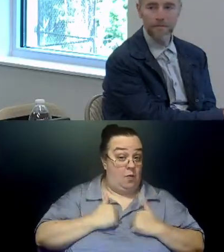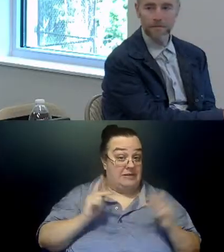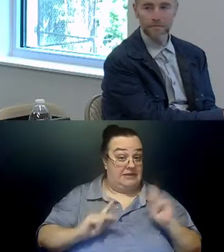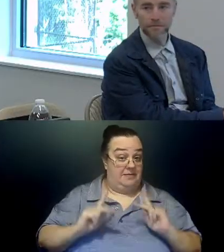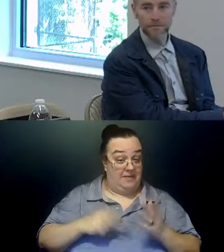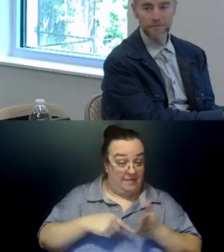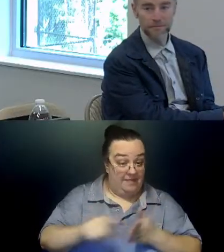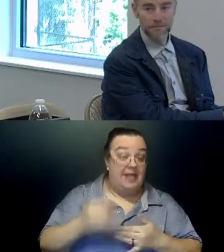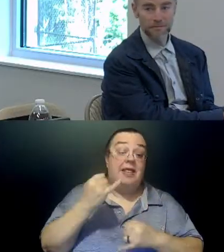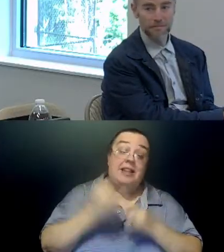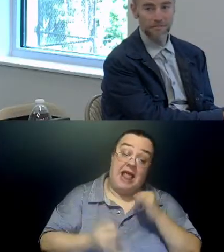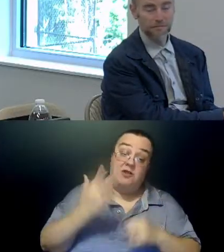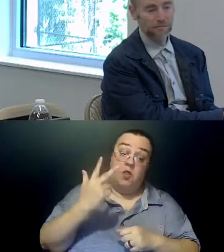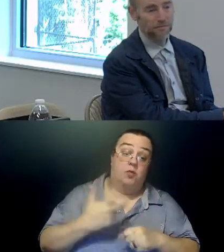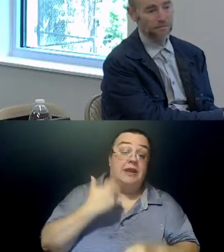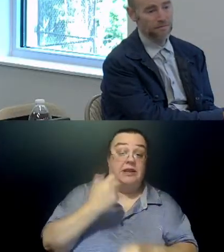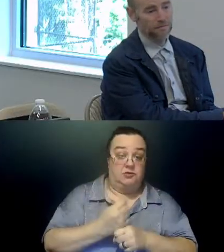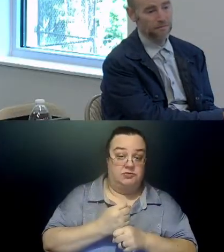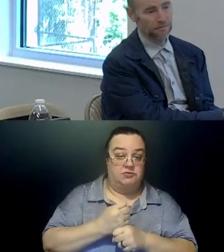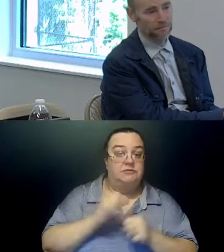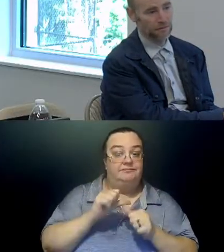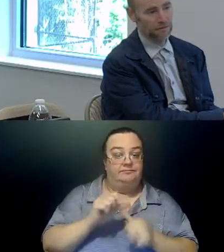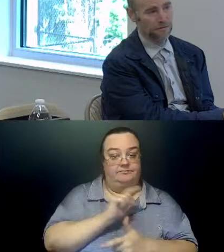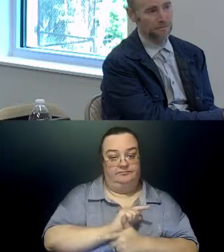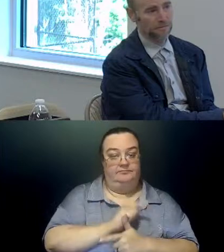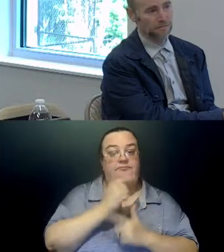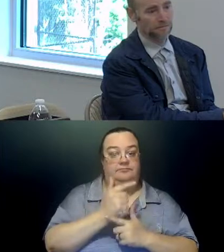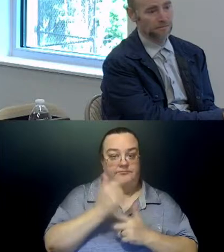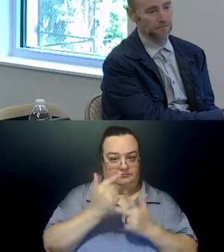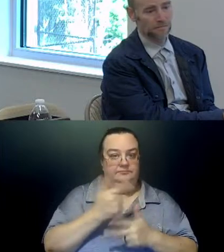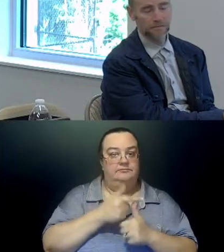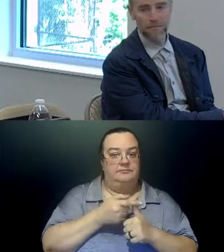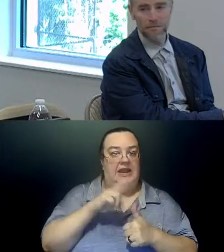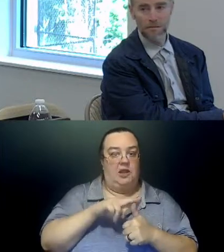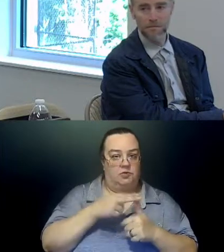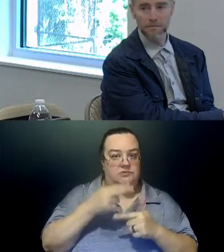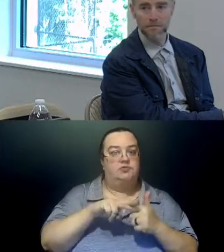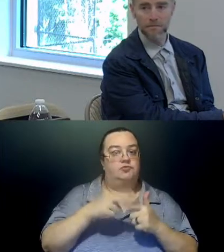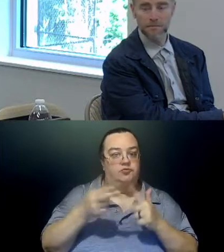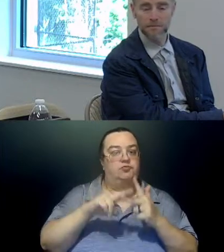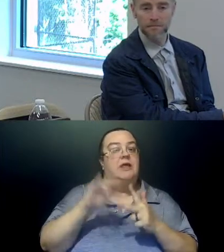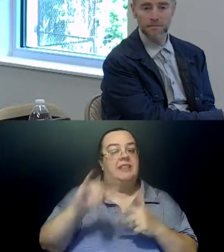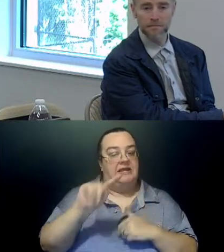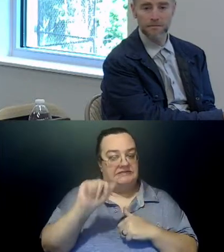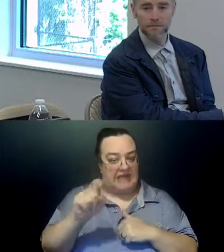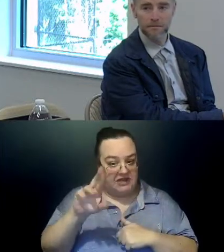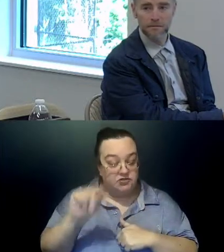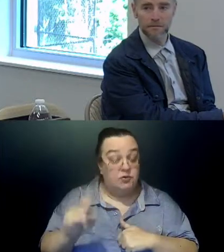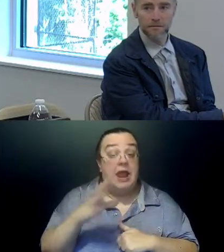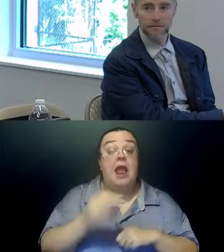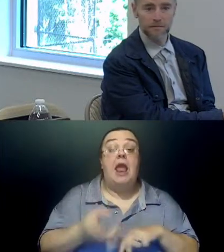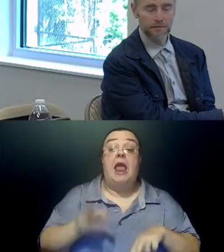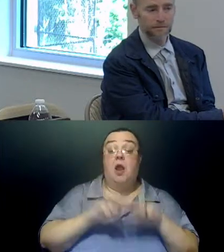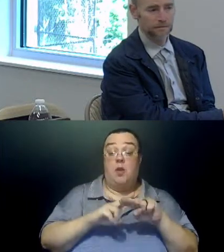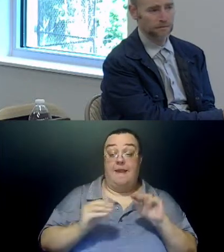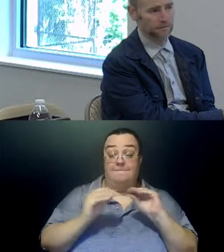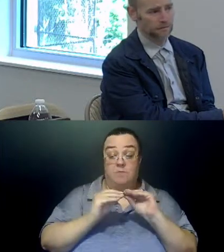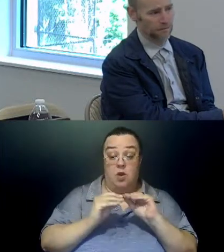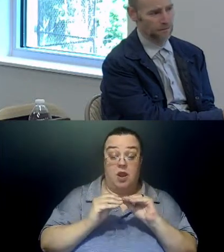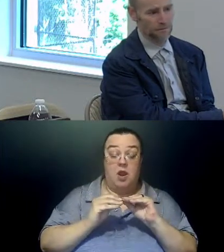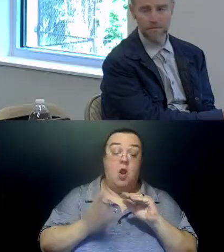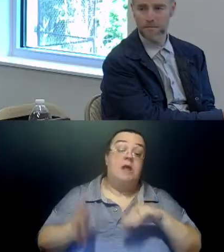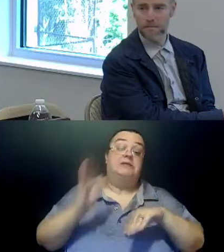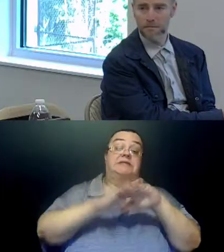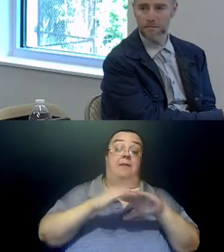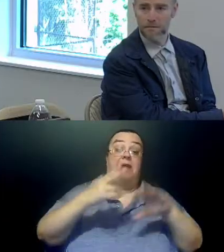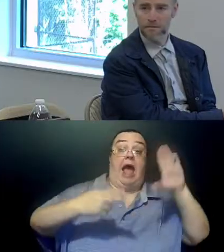been successive increases in that property tax rate, and increasing it further on top of a higher assessed value is